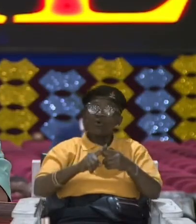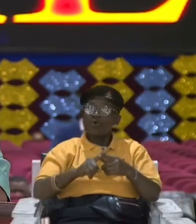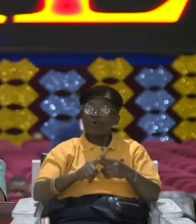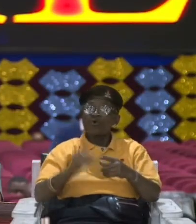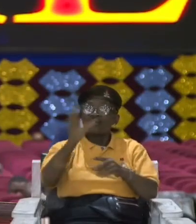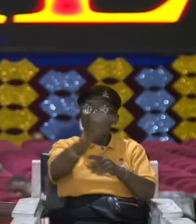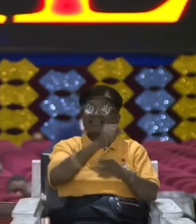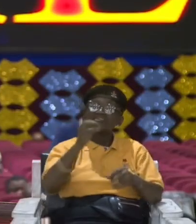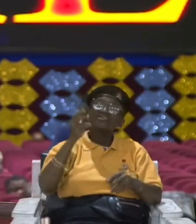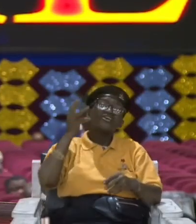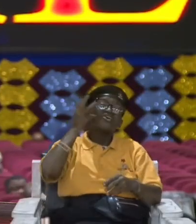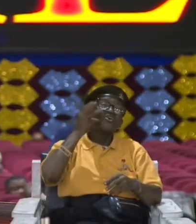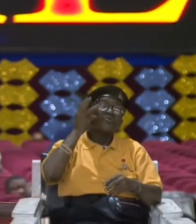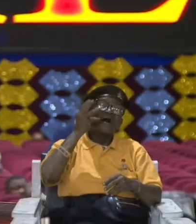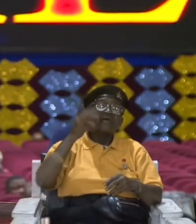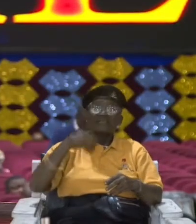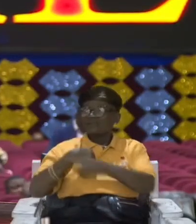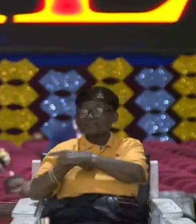God bless you.